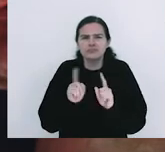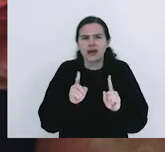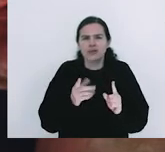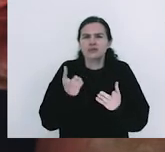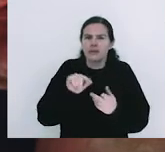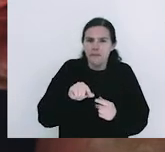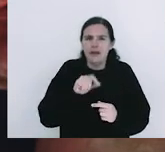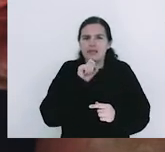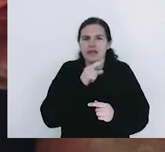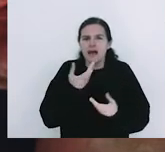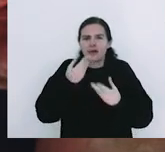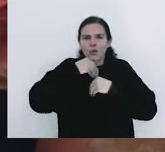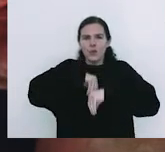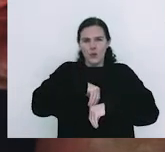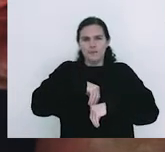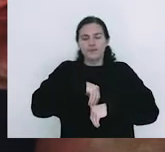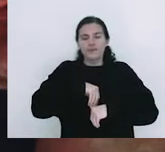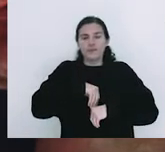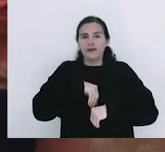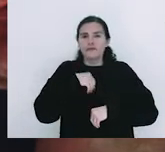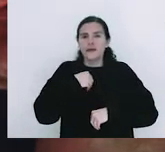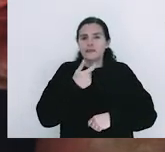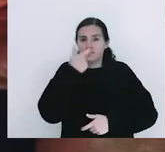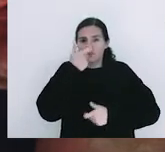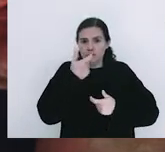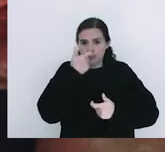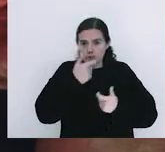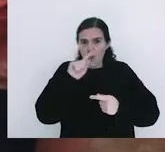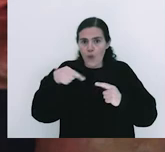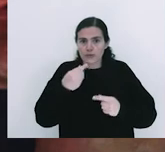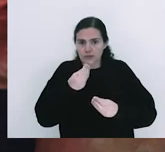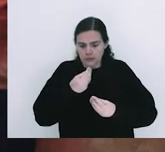notion of absorption, the notion of feeding yourself